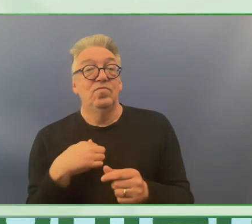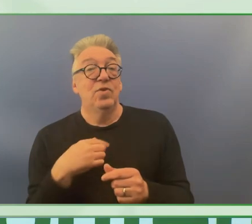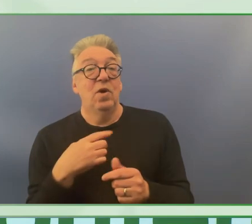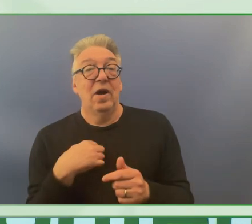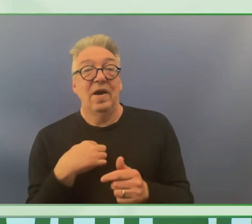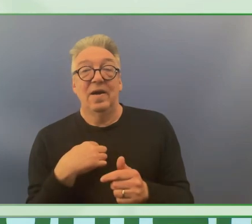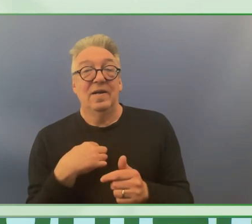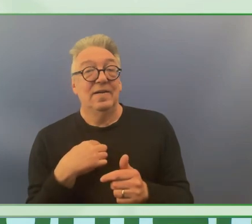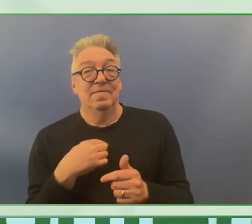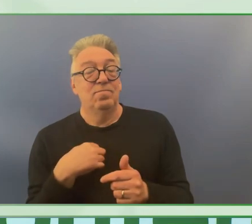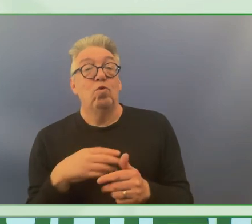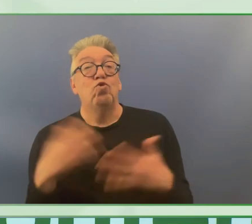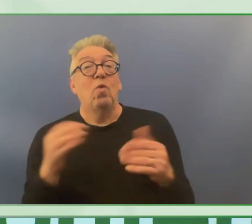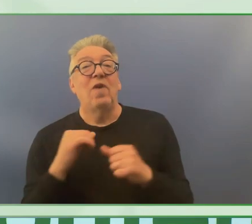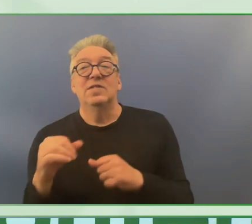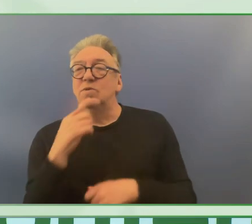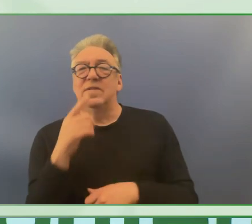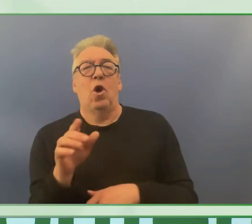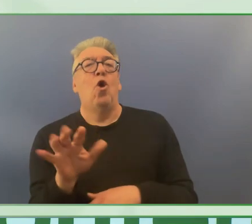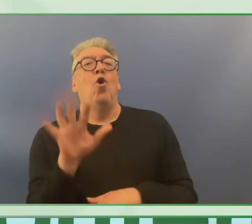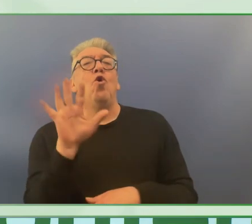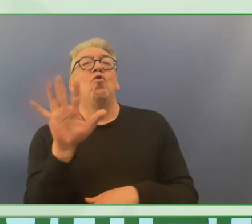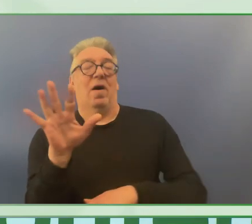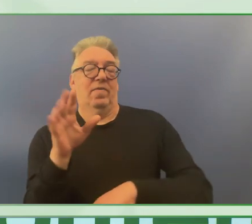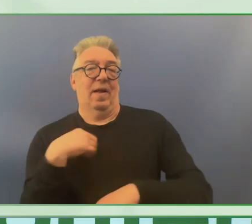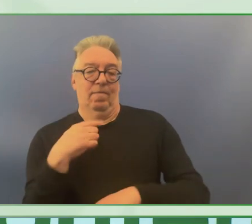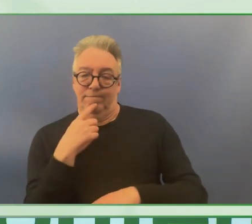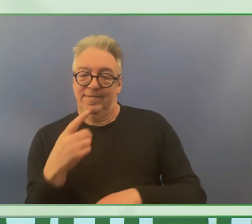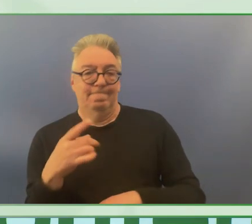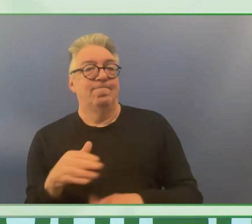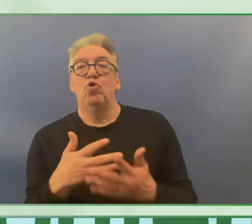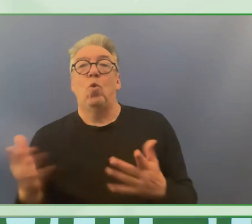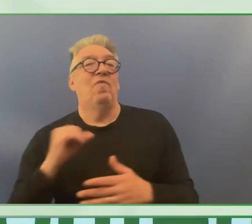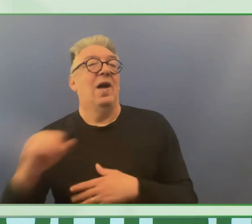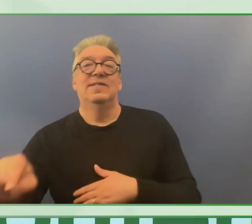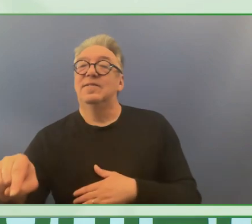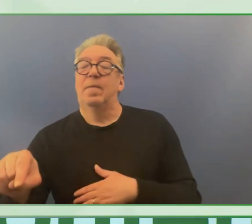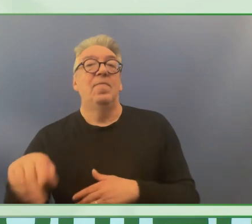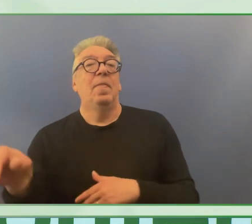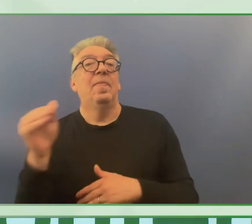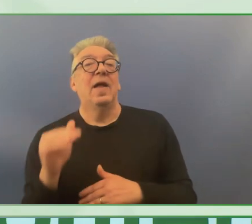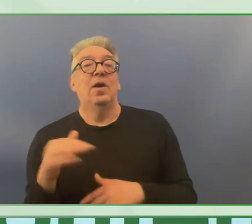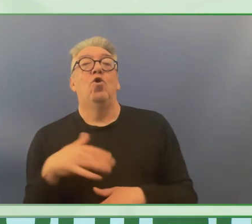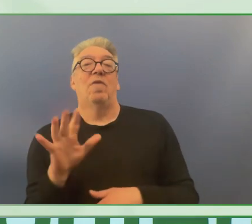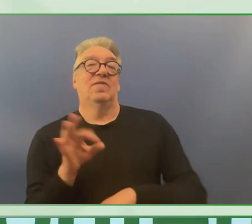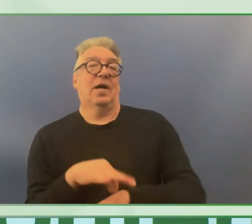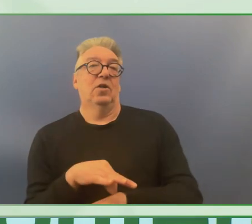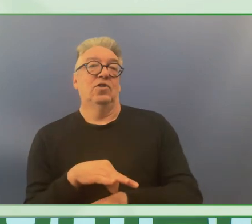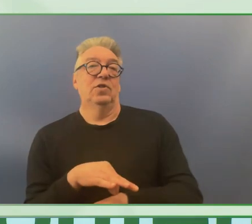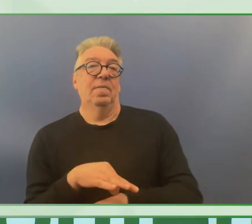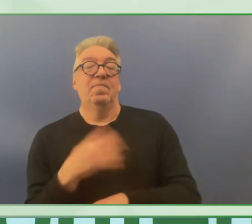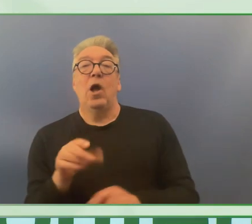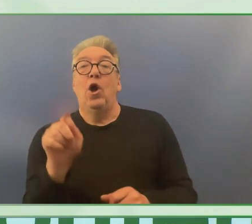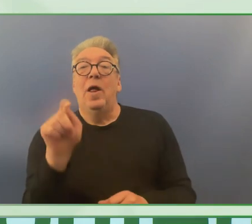right, 5 seconds is where it's at. Then we had to really be very, very careful about tabbing and